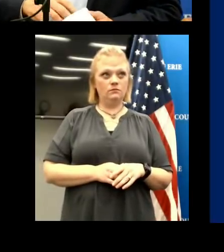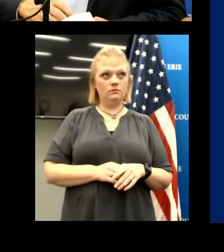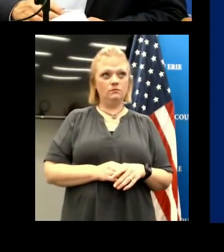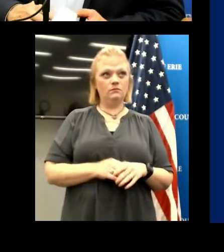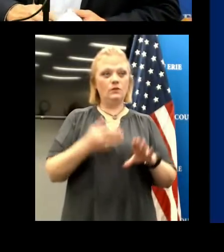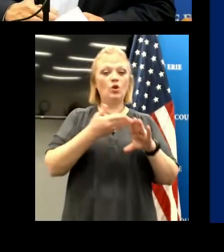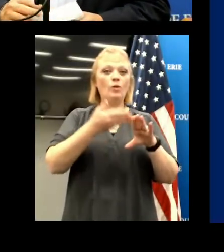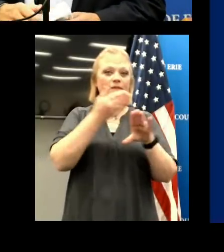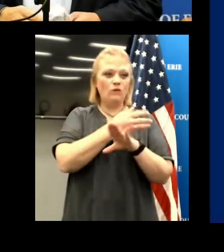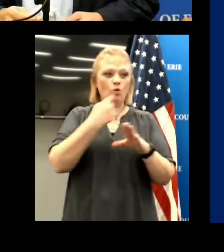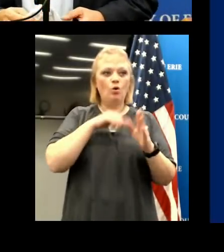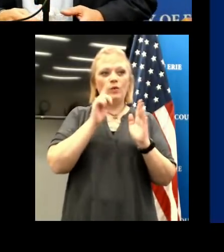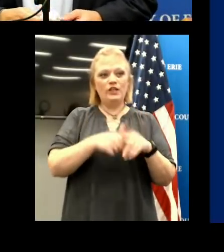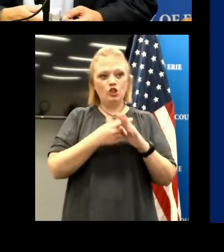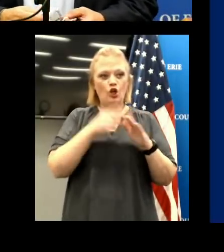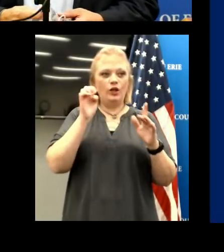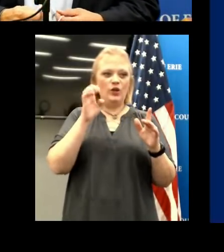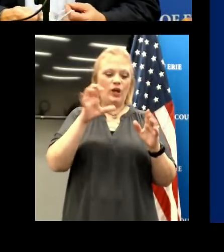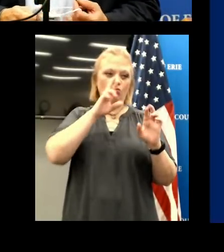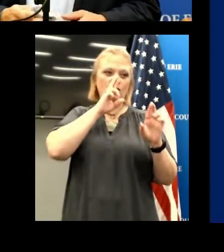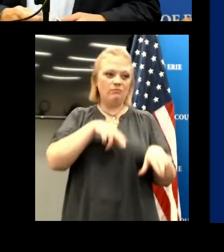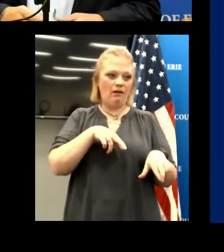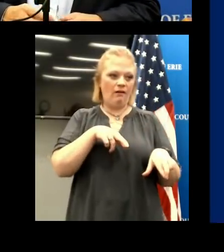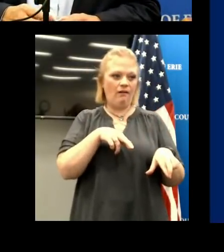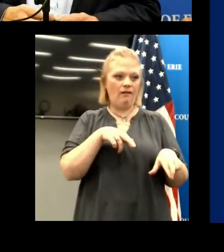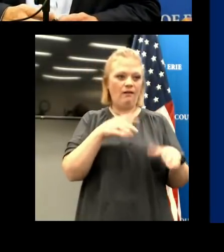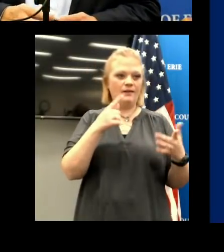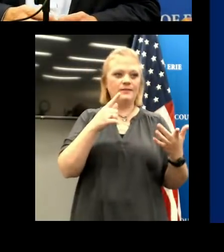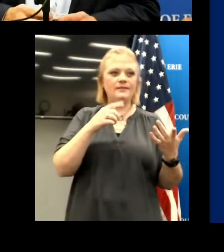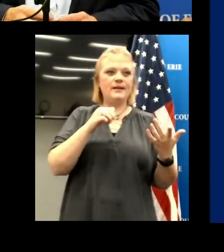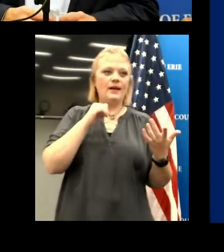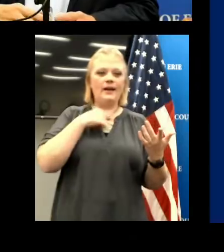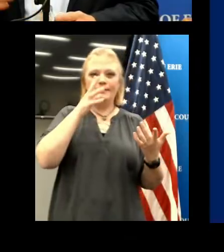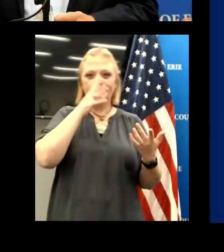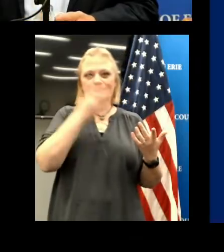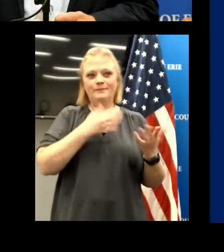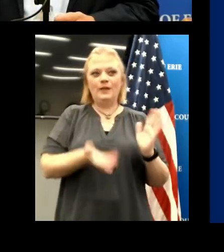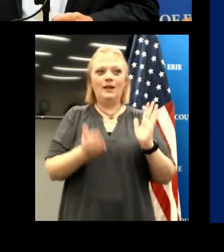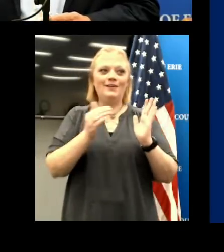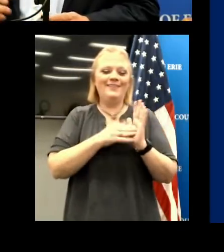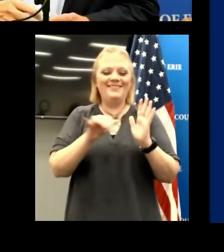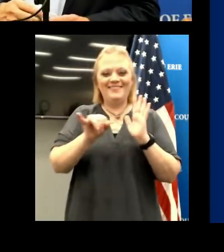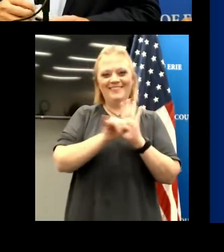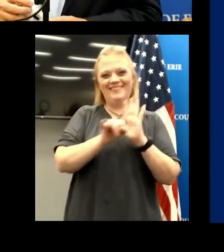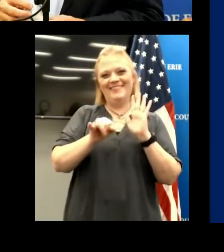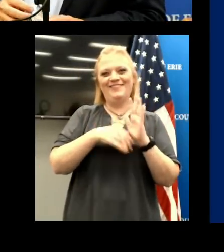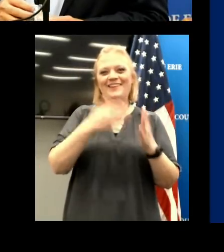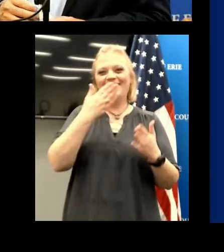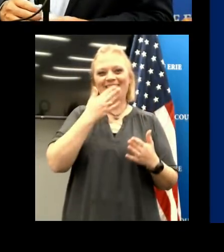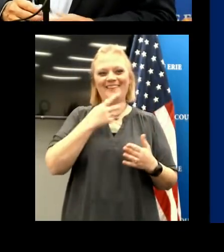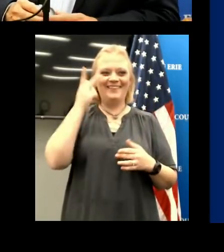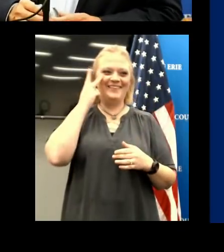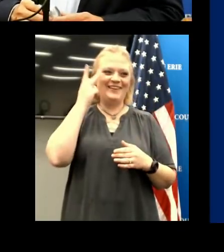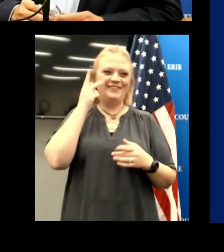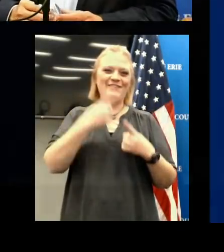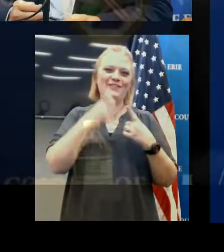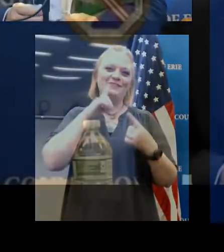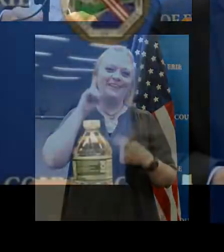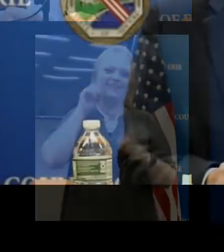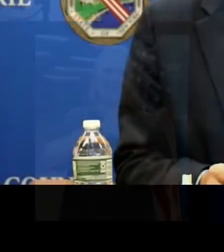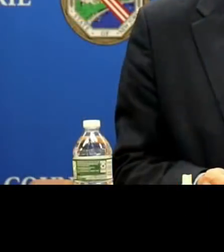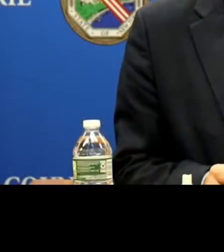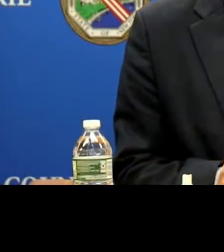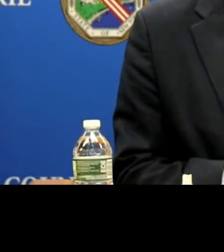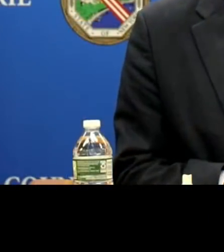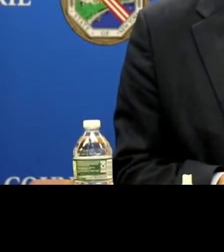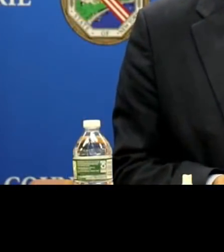Before we go into Erie County Sprons, I neglected to once again identify and thank Kendra Schmidt from Deaf Access Services for being here and